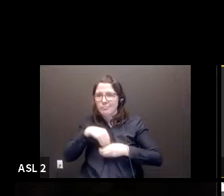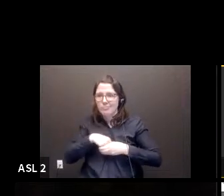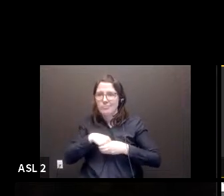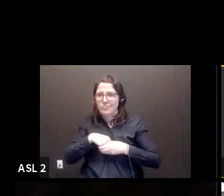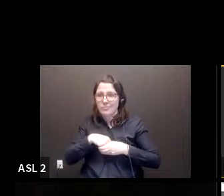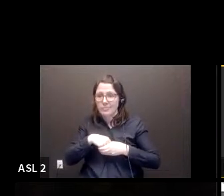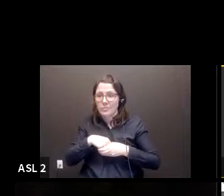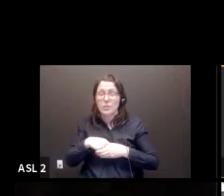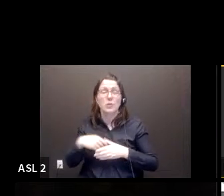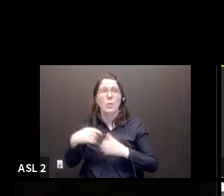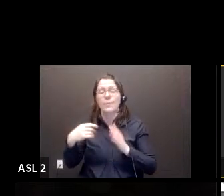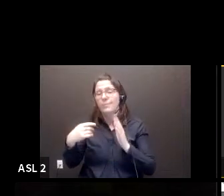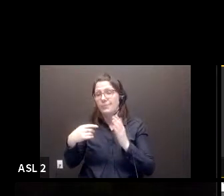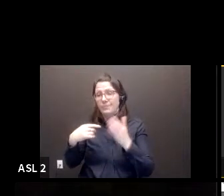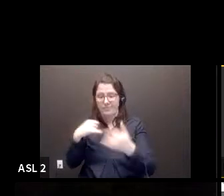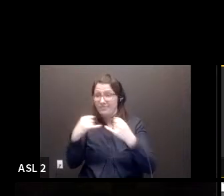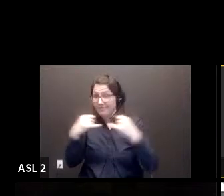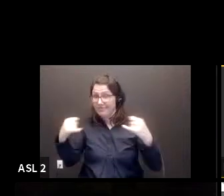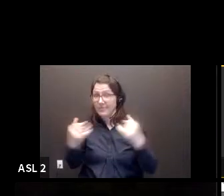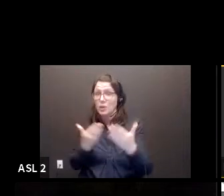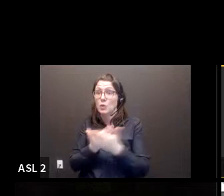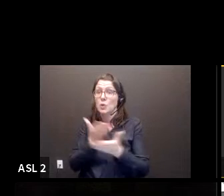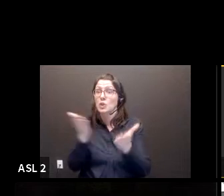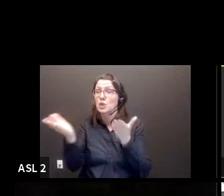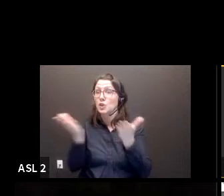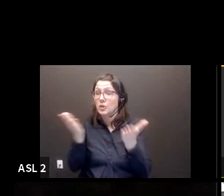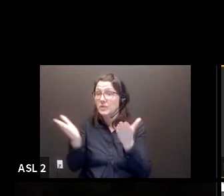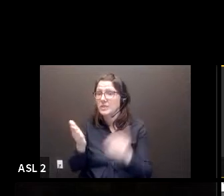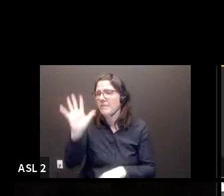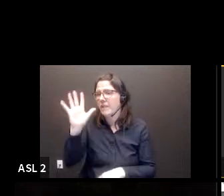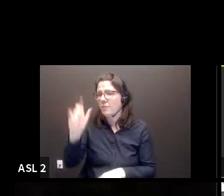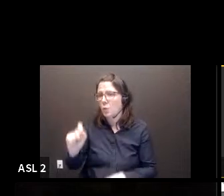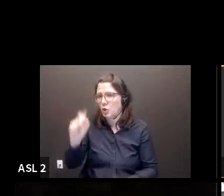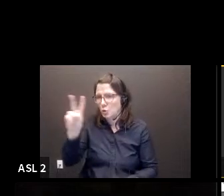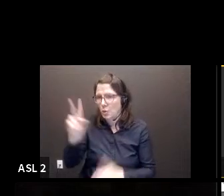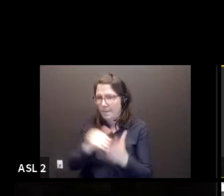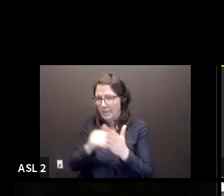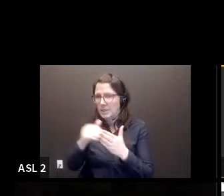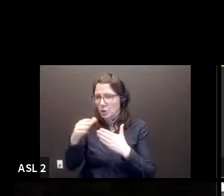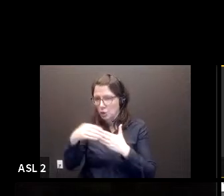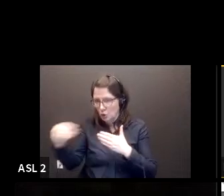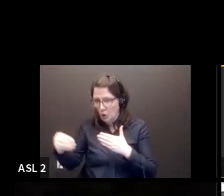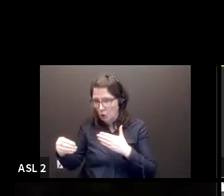5.2 million dollars in investments and we have an efficiencies and reductions line of 5.1